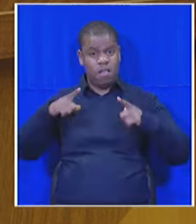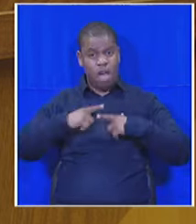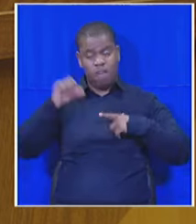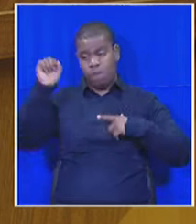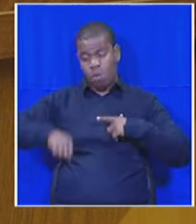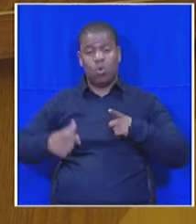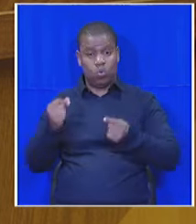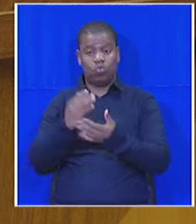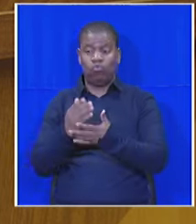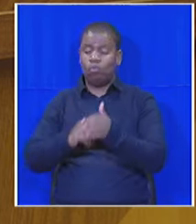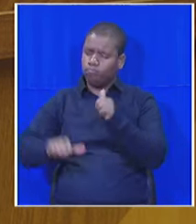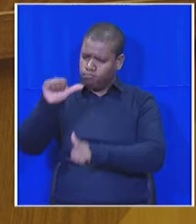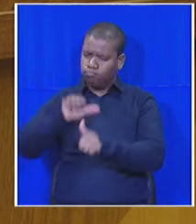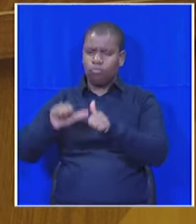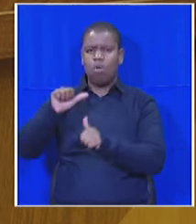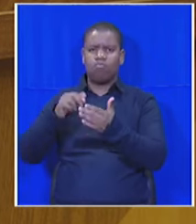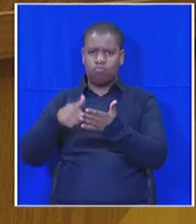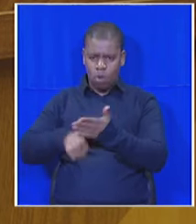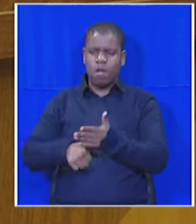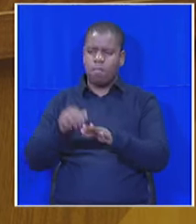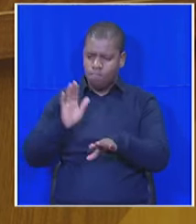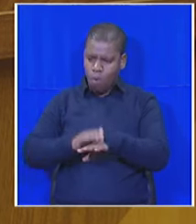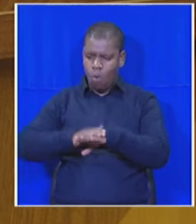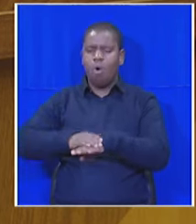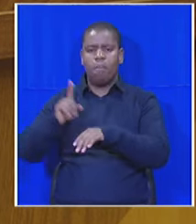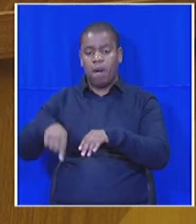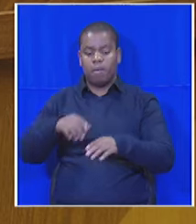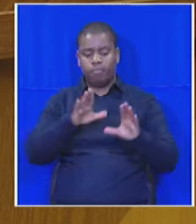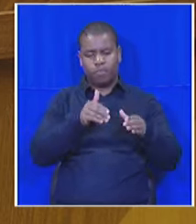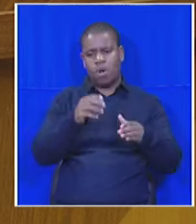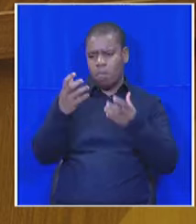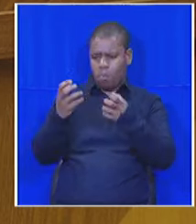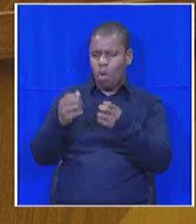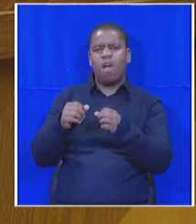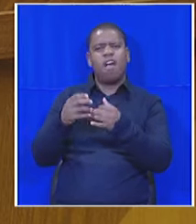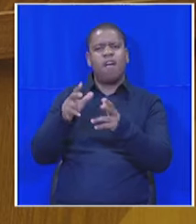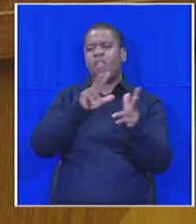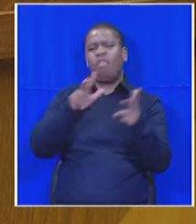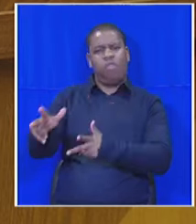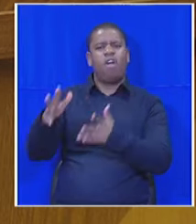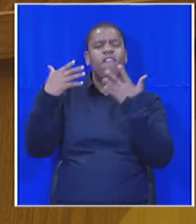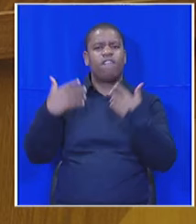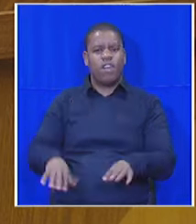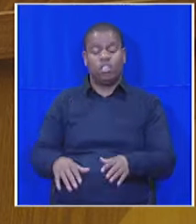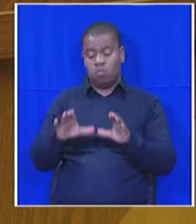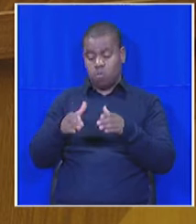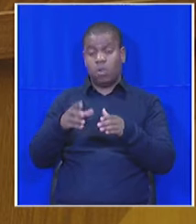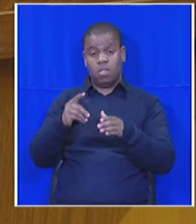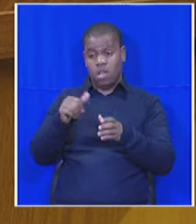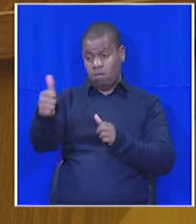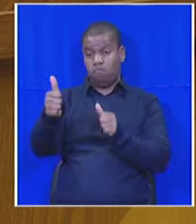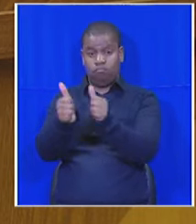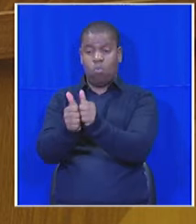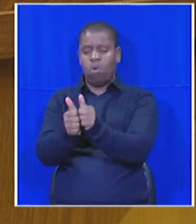increasing social grants. The ANC has failed the poor, and as such, the DA will not be party to